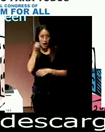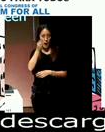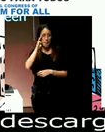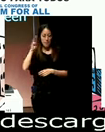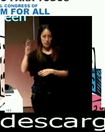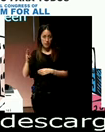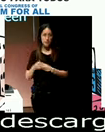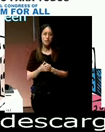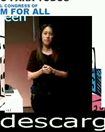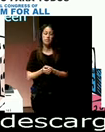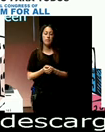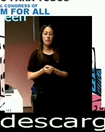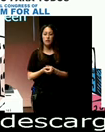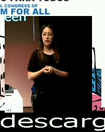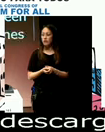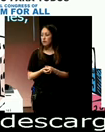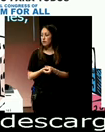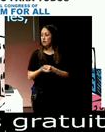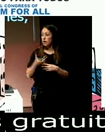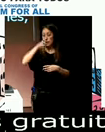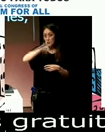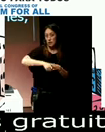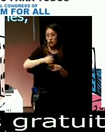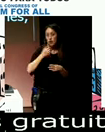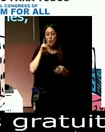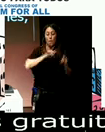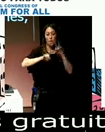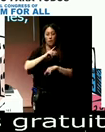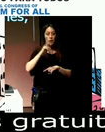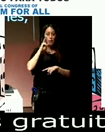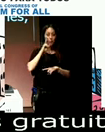is accessible for navigators,